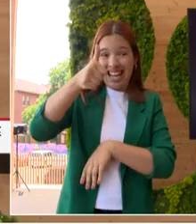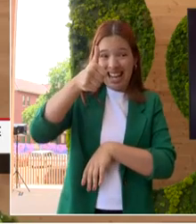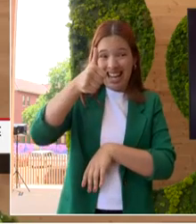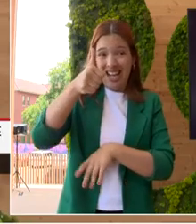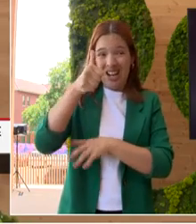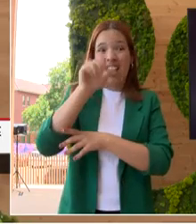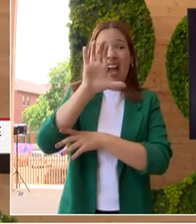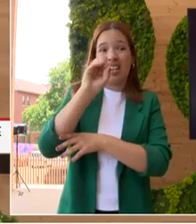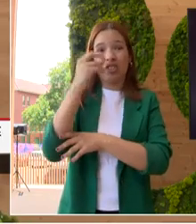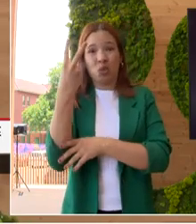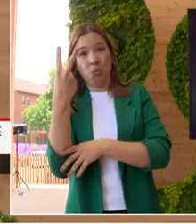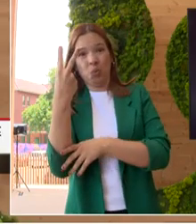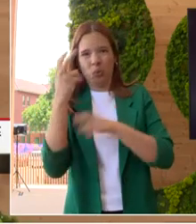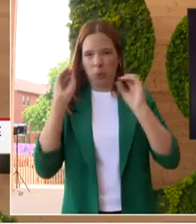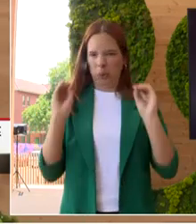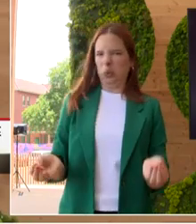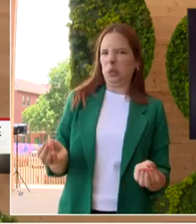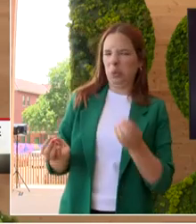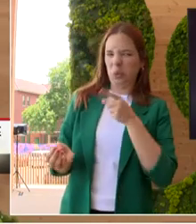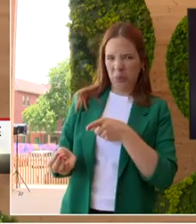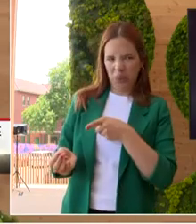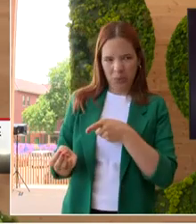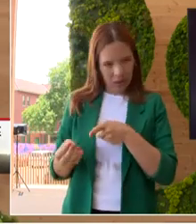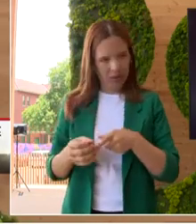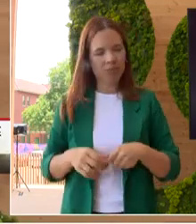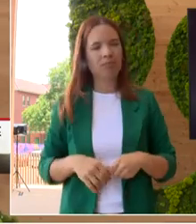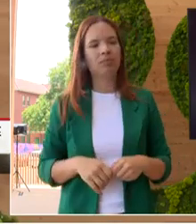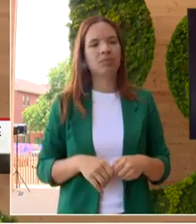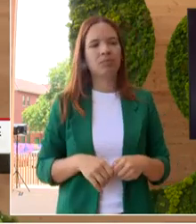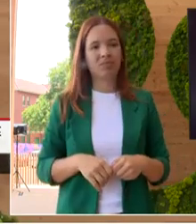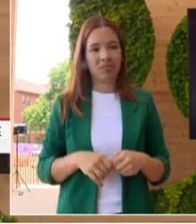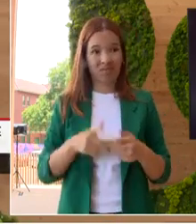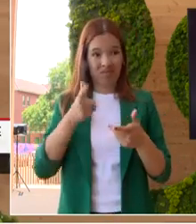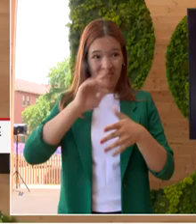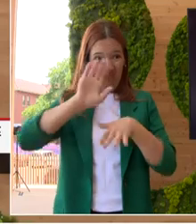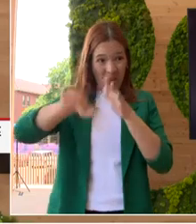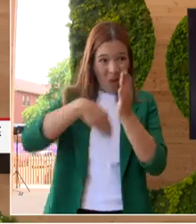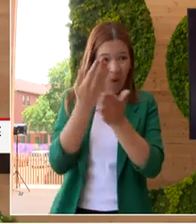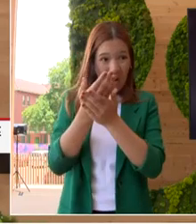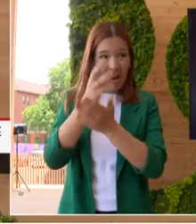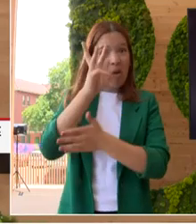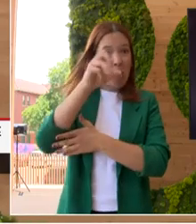development. They are all in Ward 8.